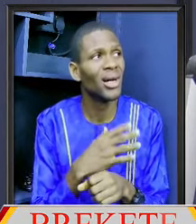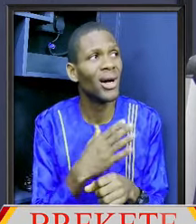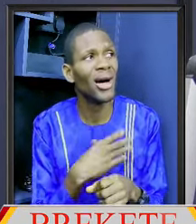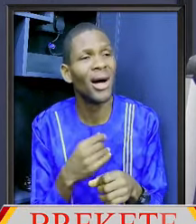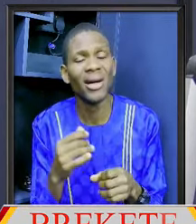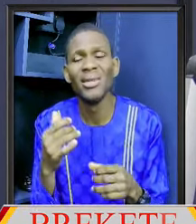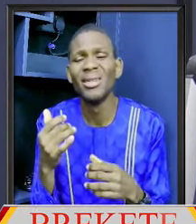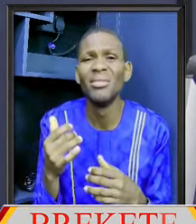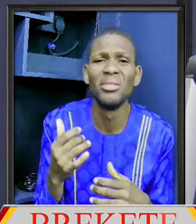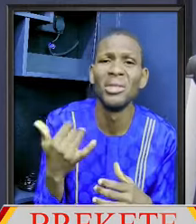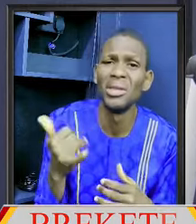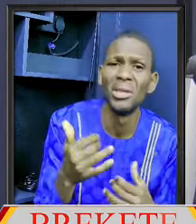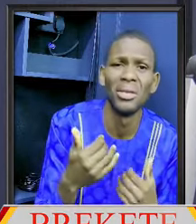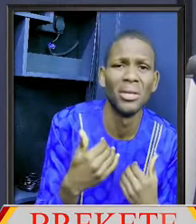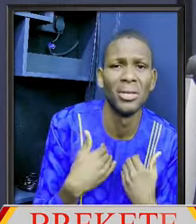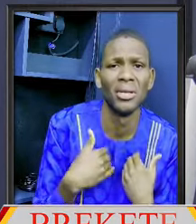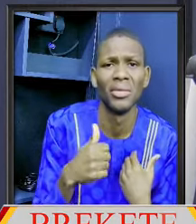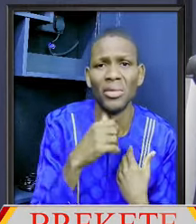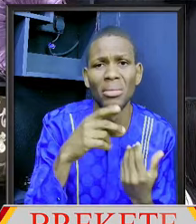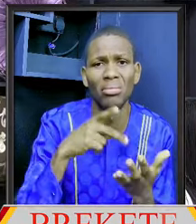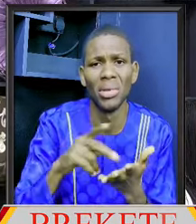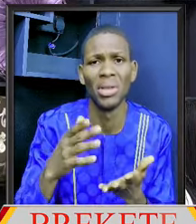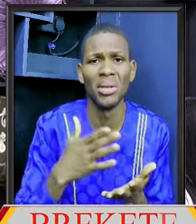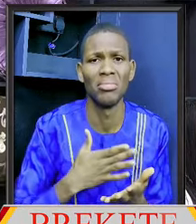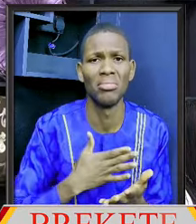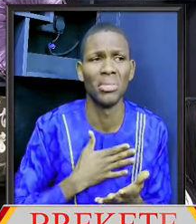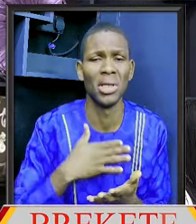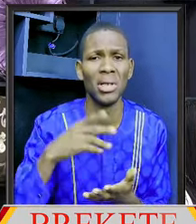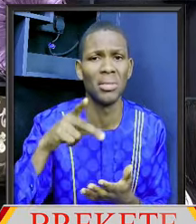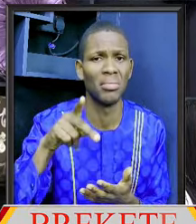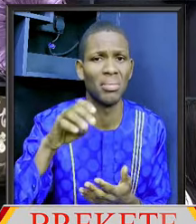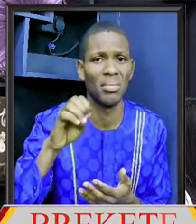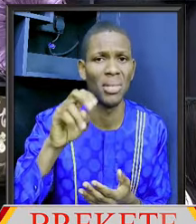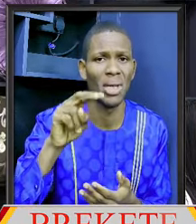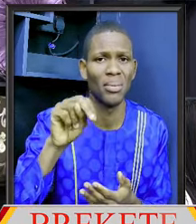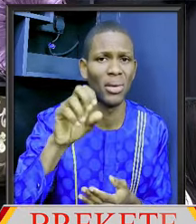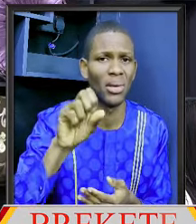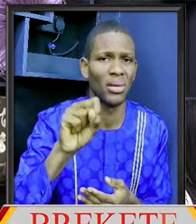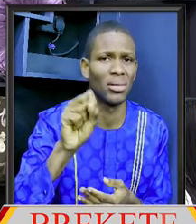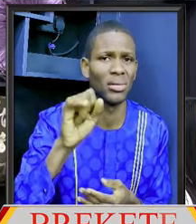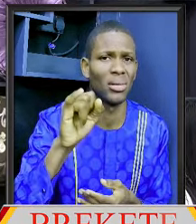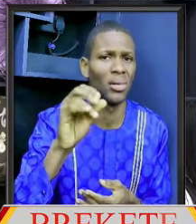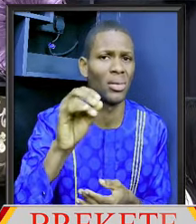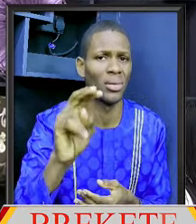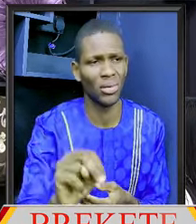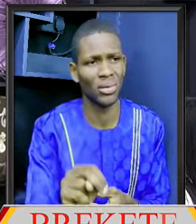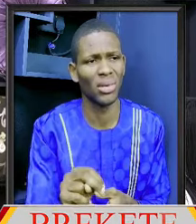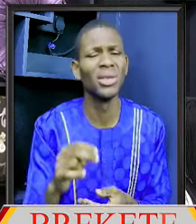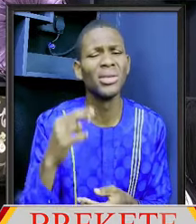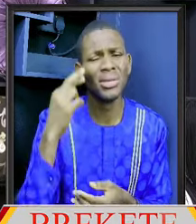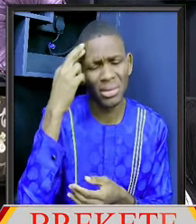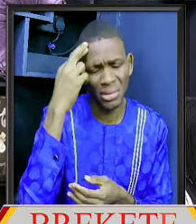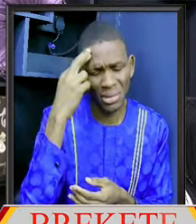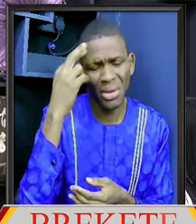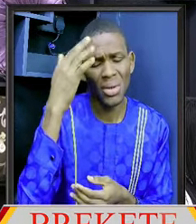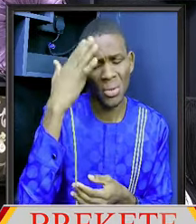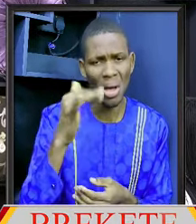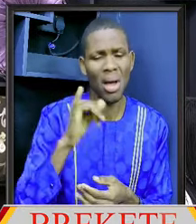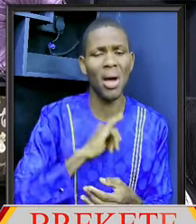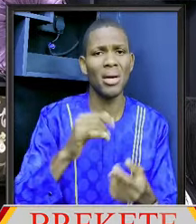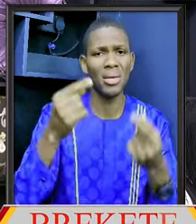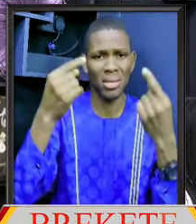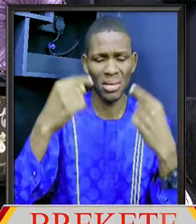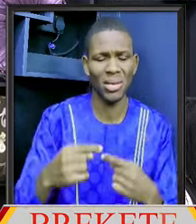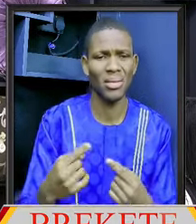They have not paid my pension. The reason why I came